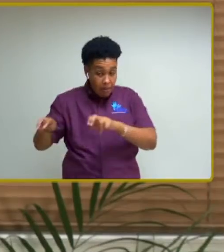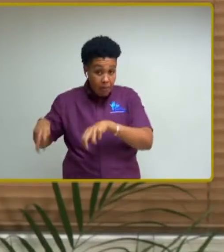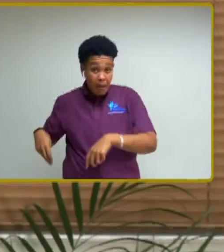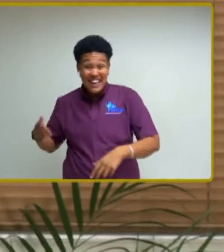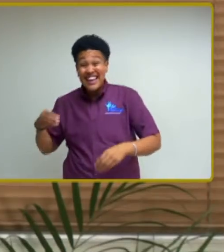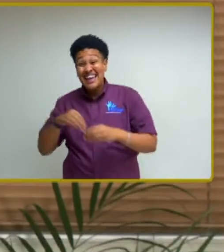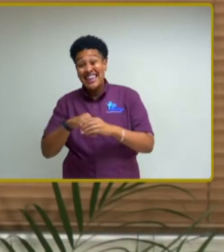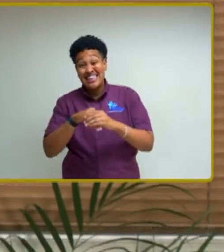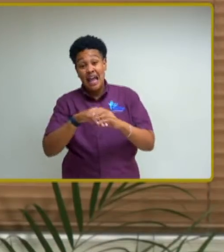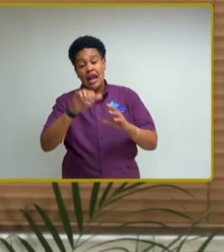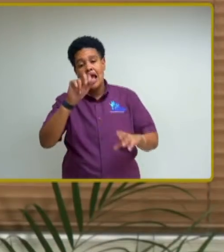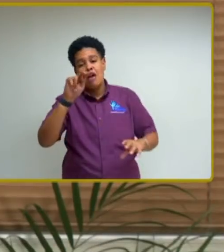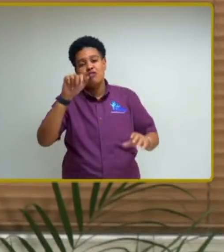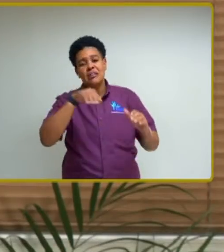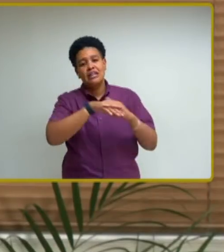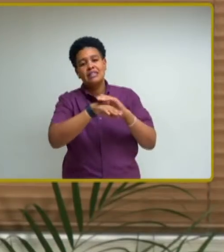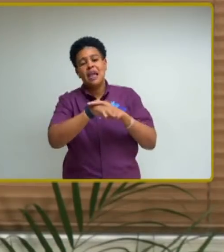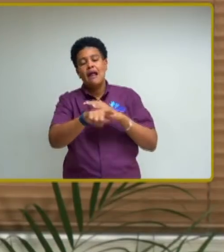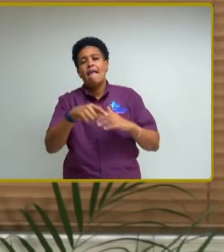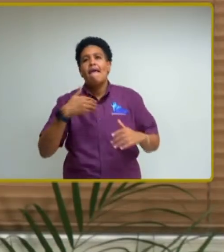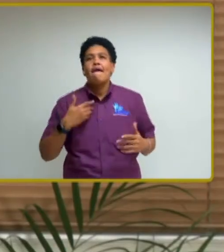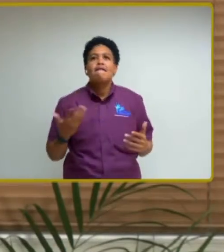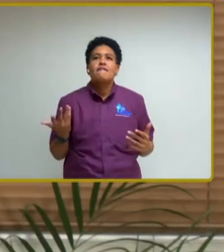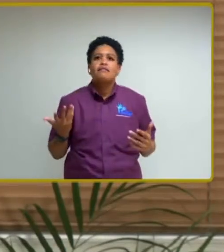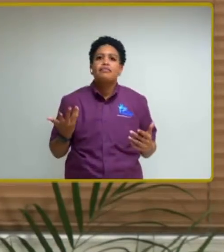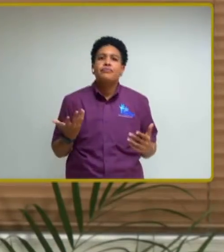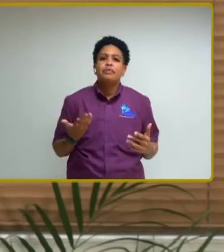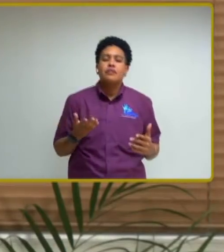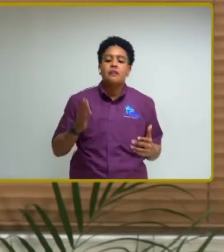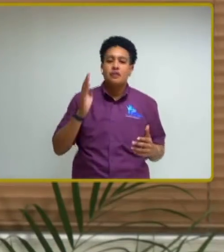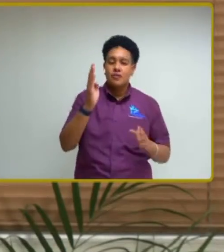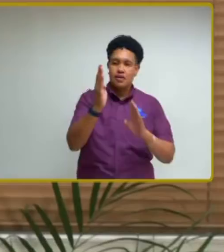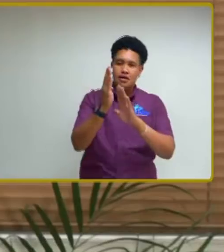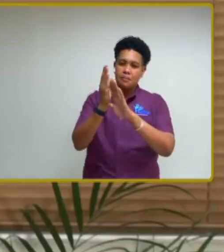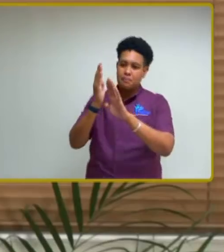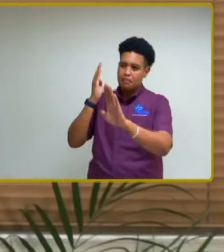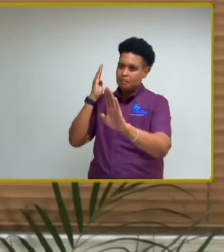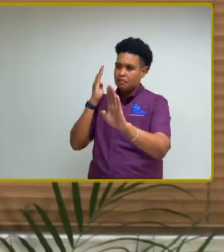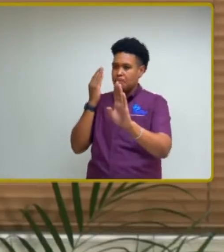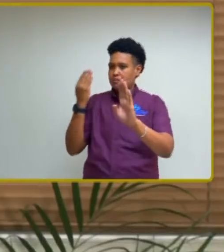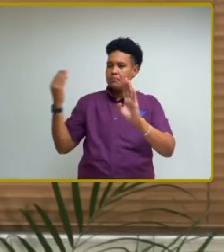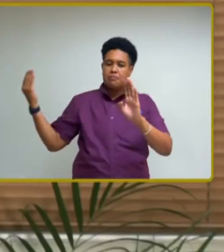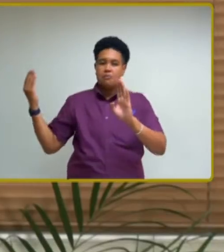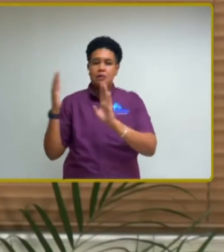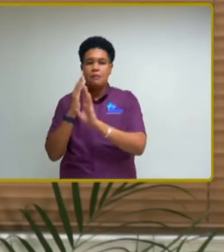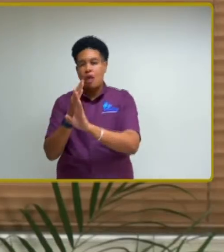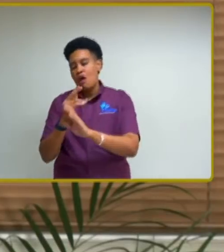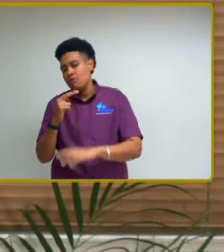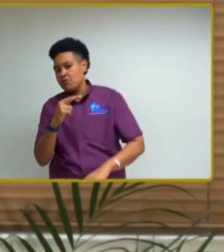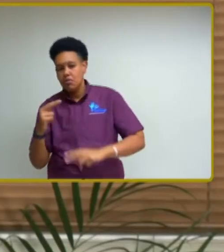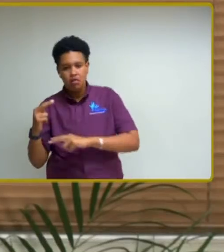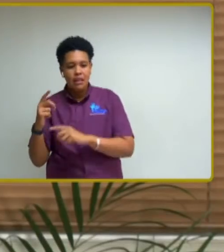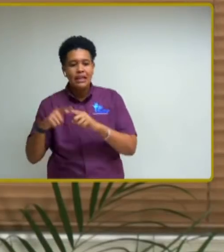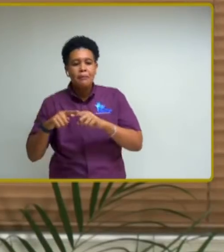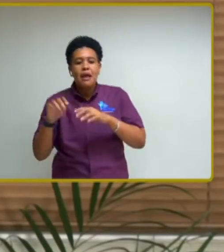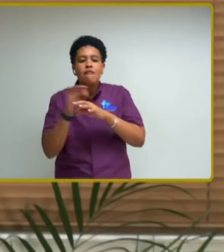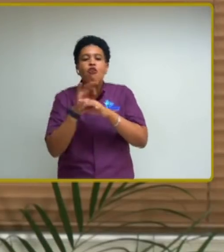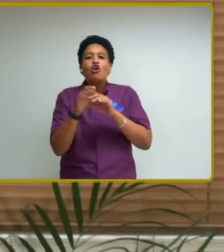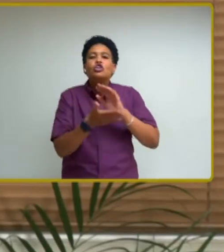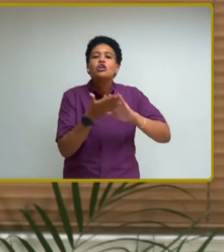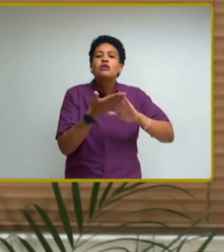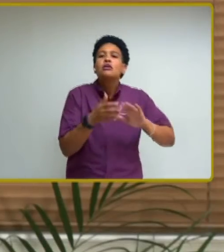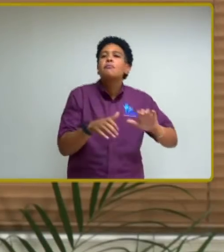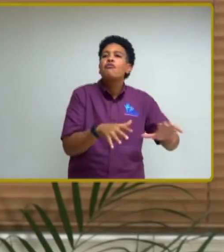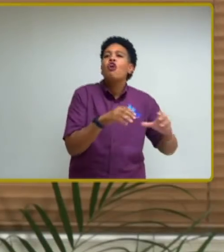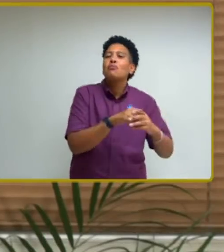arena itself, there are partitions depending on what functions are being